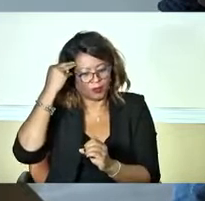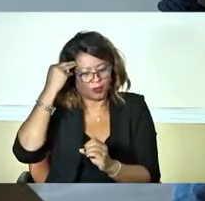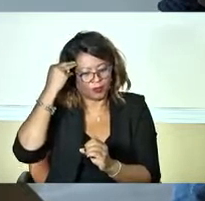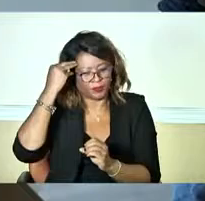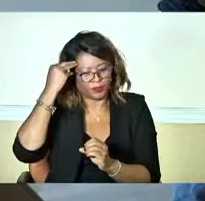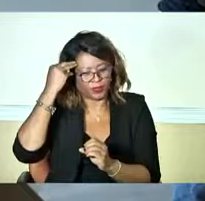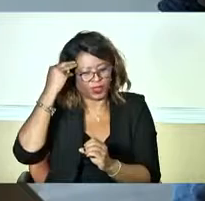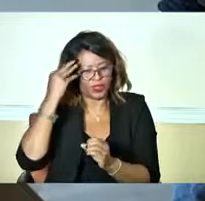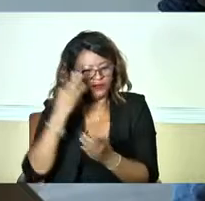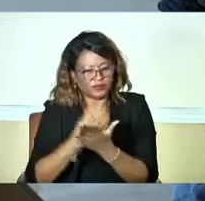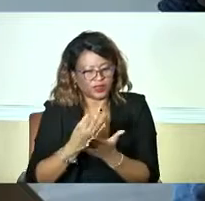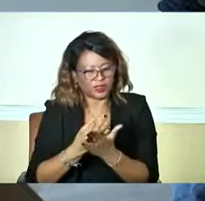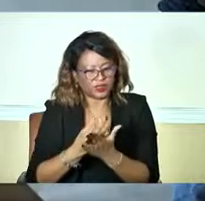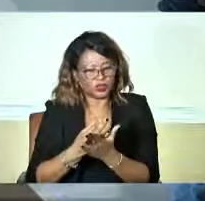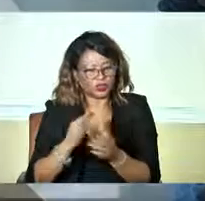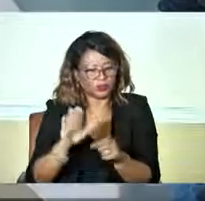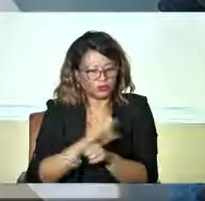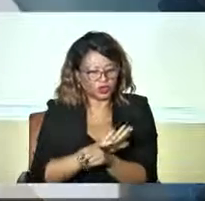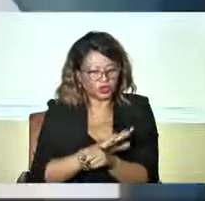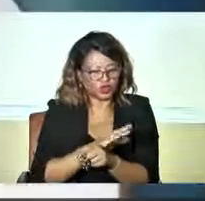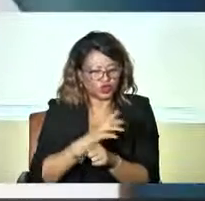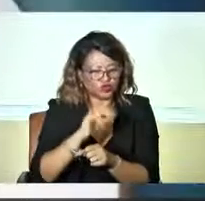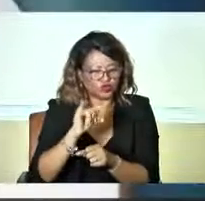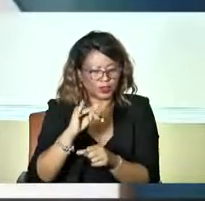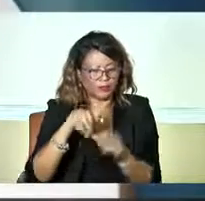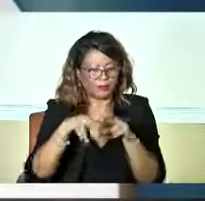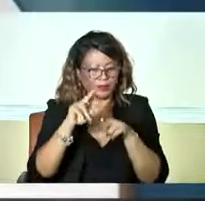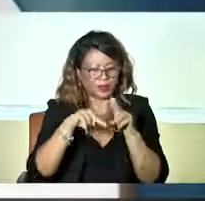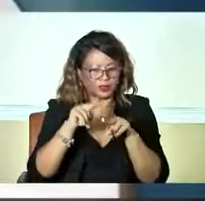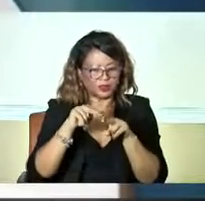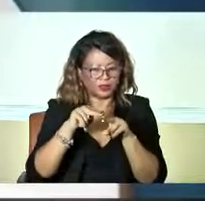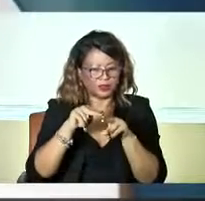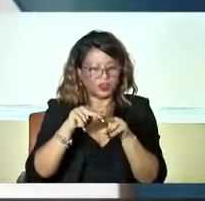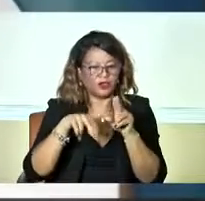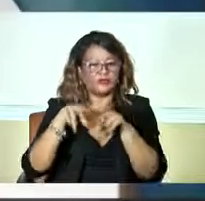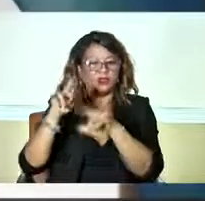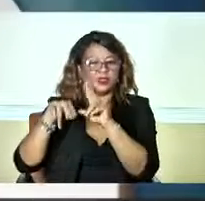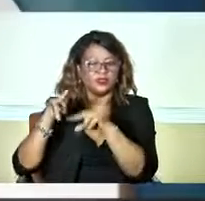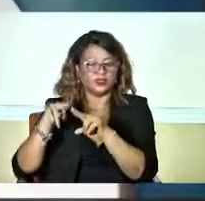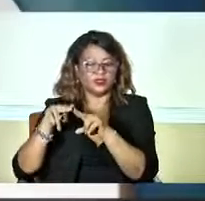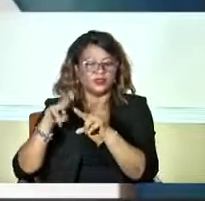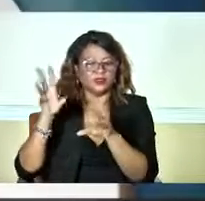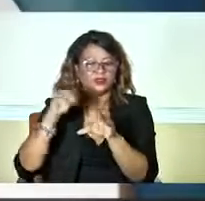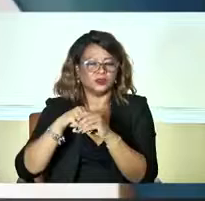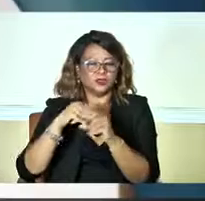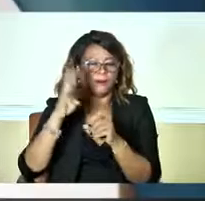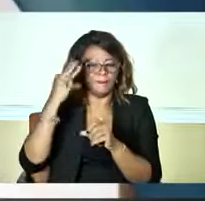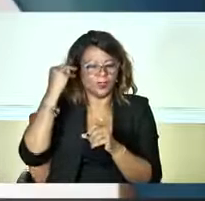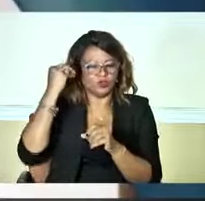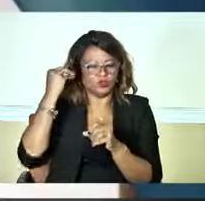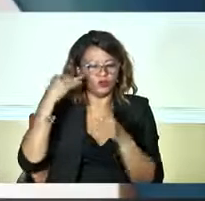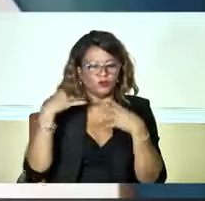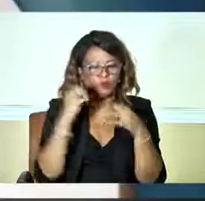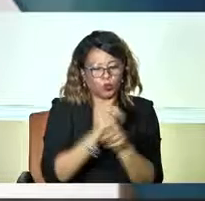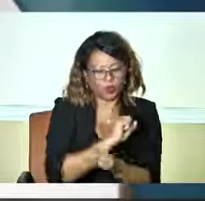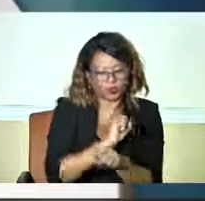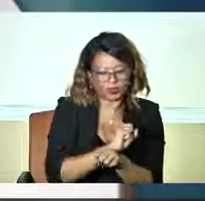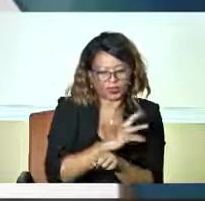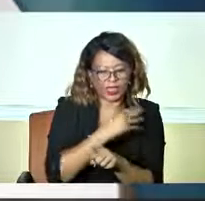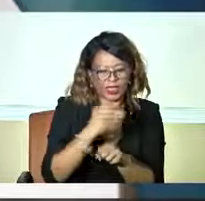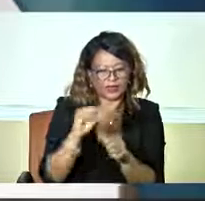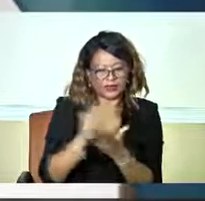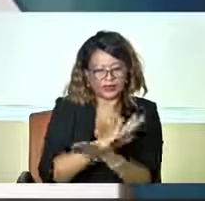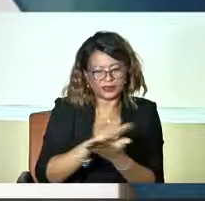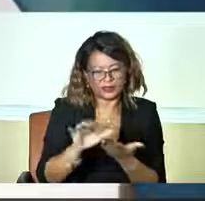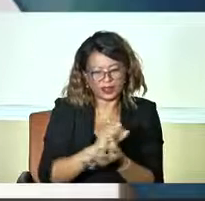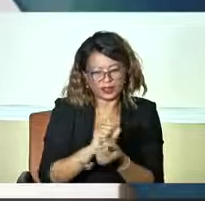to complete the rebuild of the administrative complex in conjunction with the Ministry of Works and the